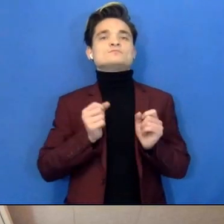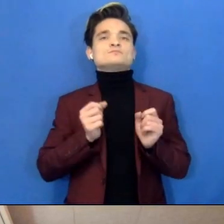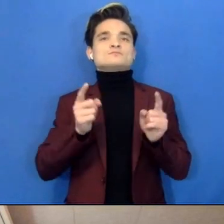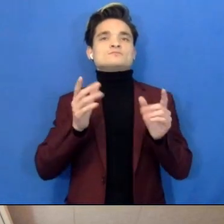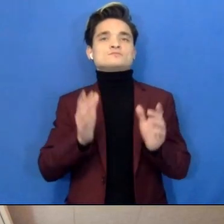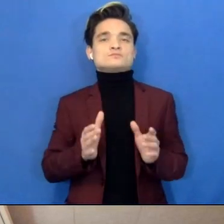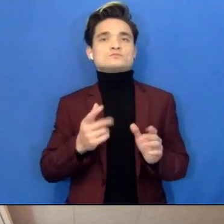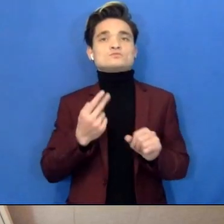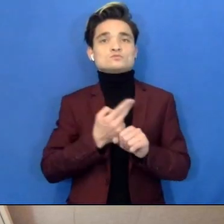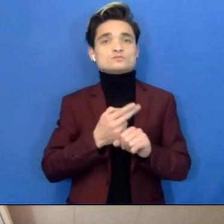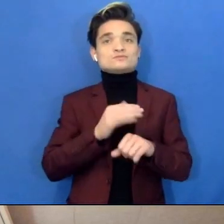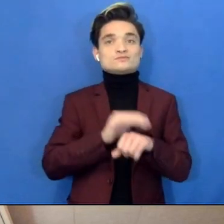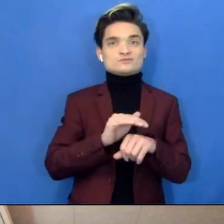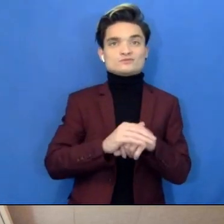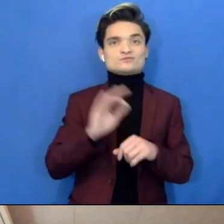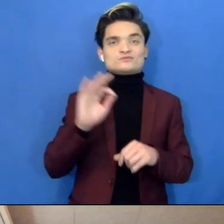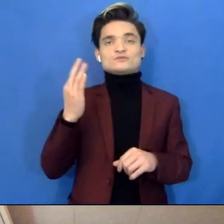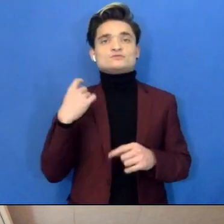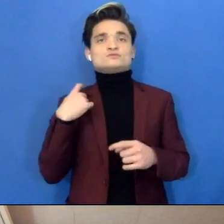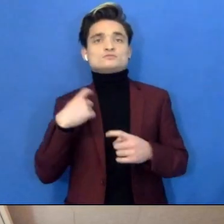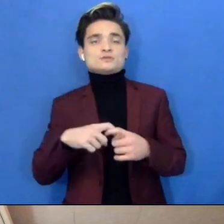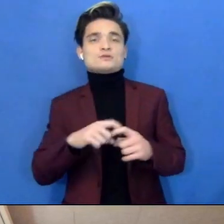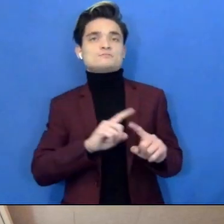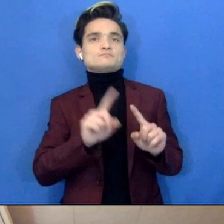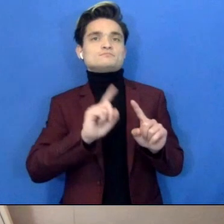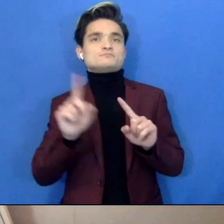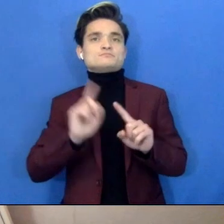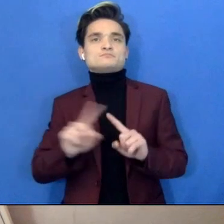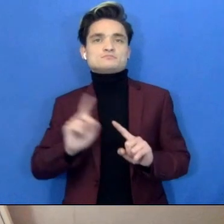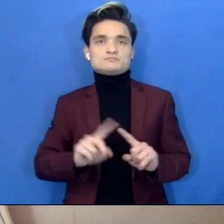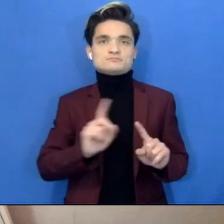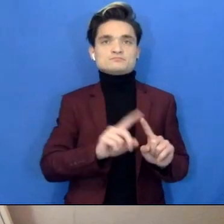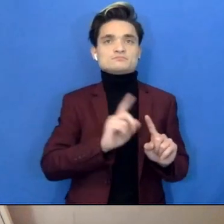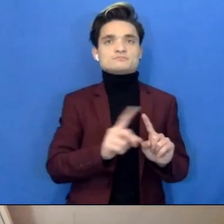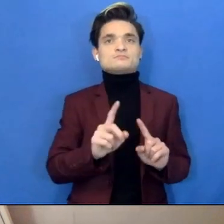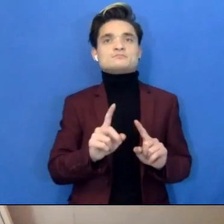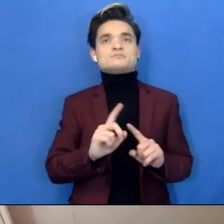Also because I think language, and Daniela for sure knows more about this,